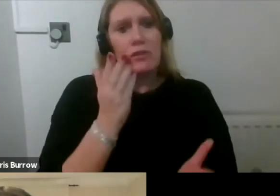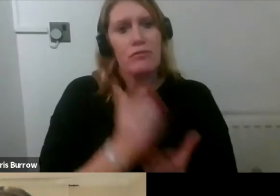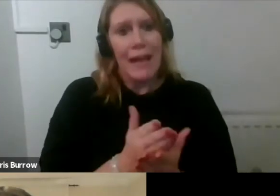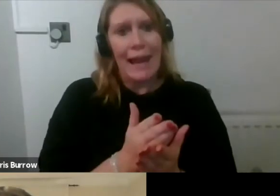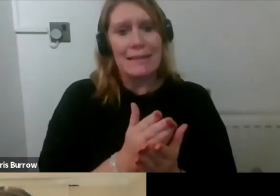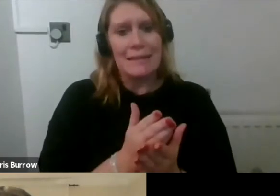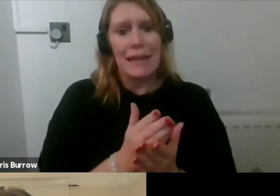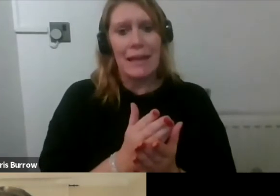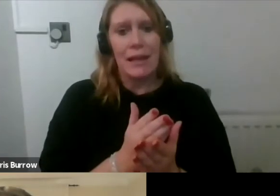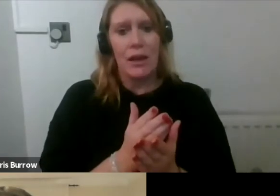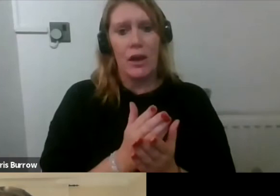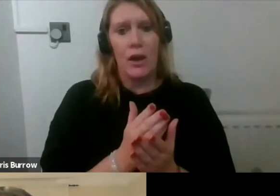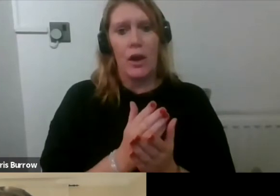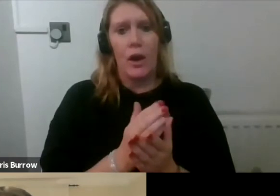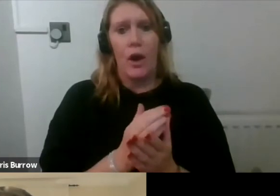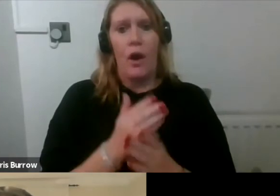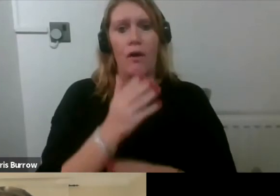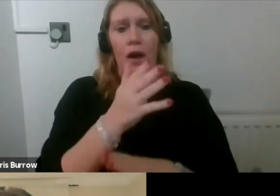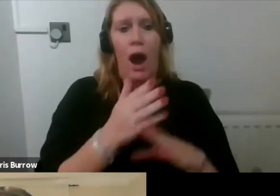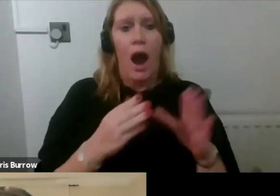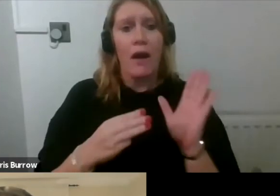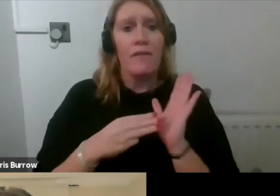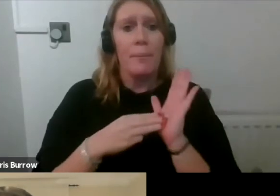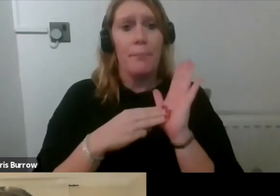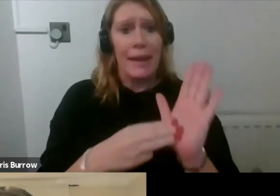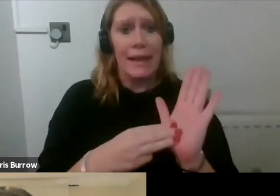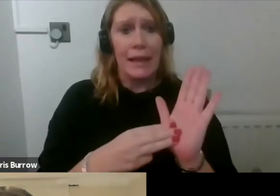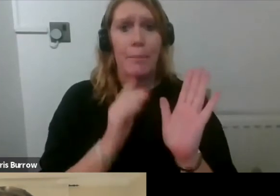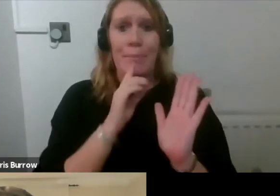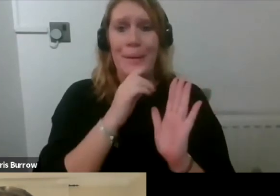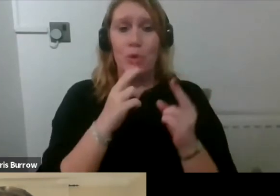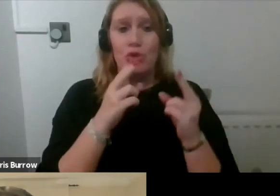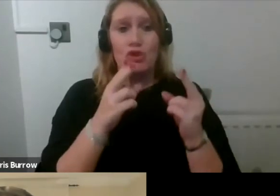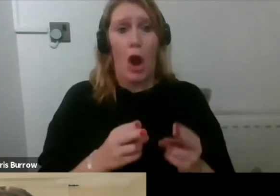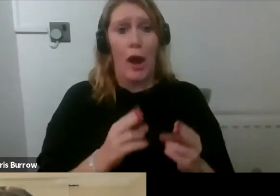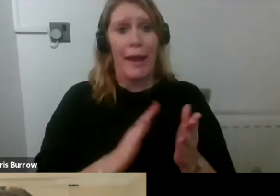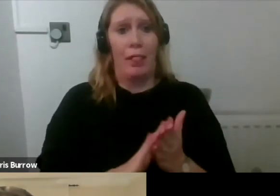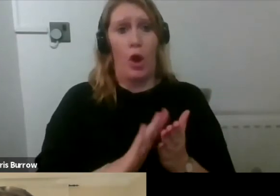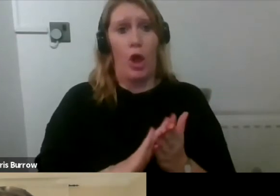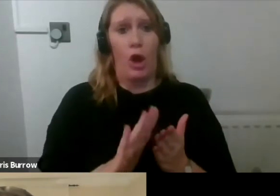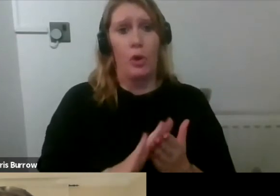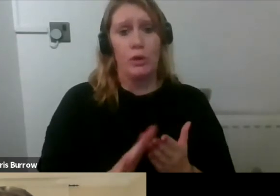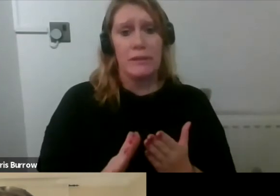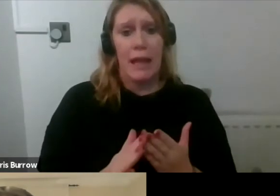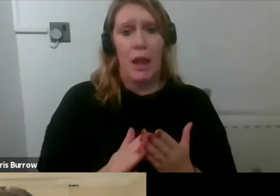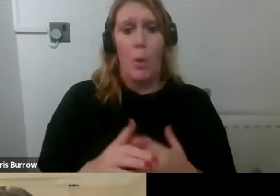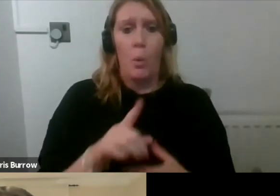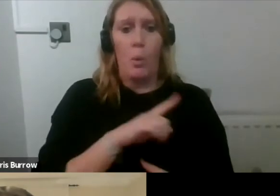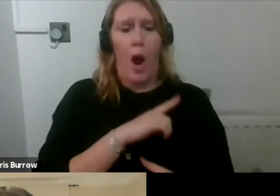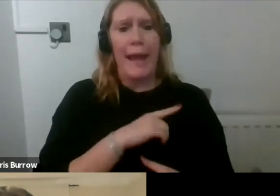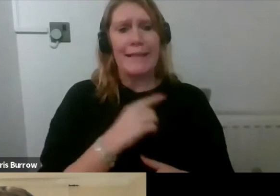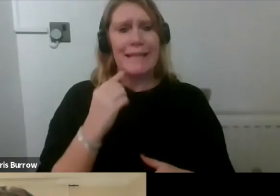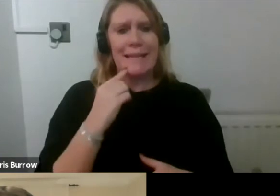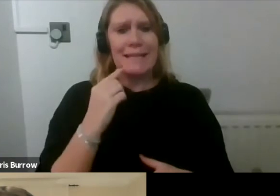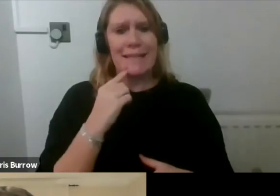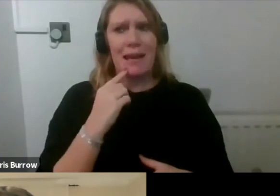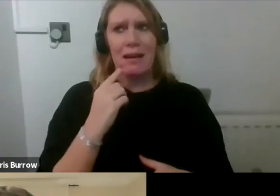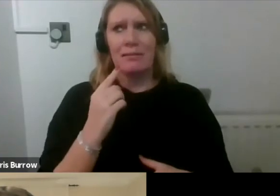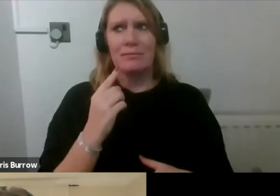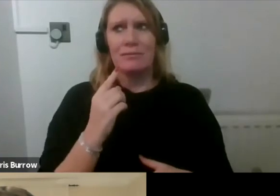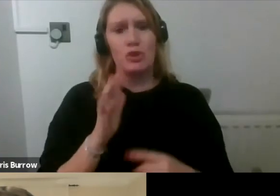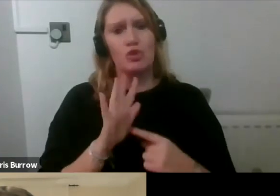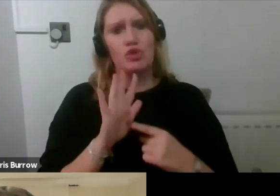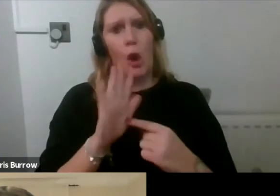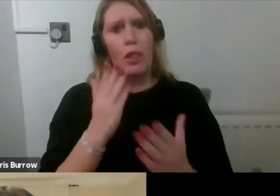500,000 people dying in the Holocaust? Why is it so much easier to get across the reality of almost anybody